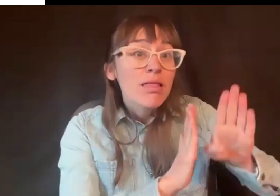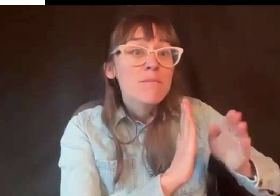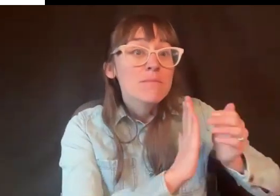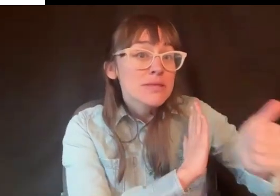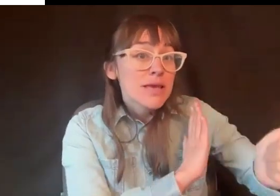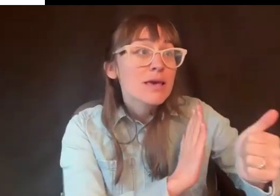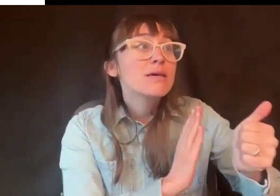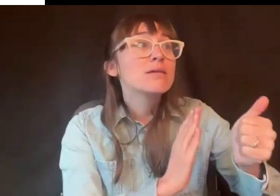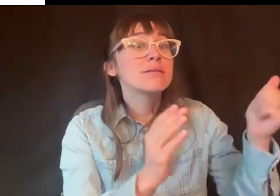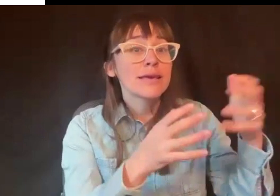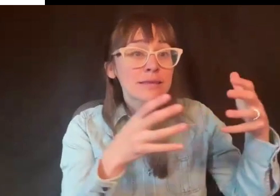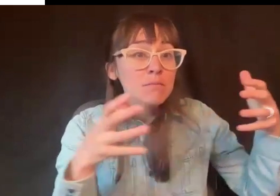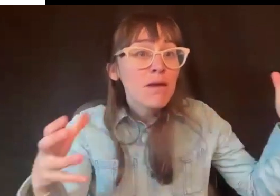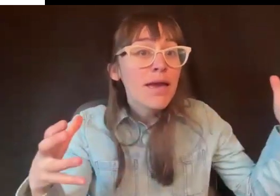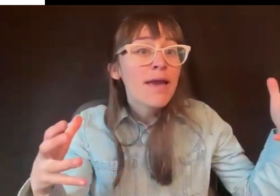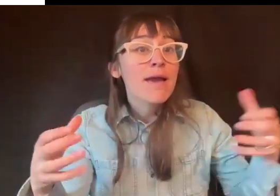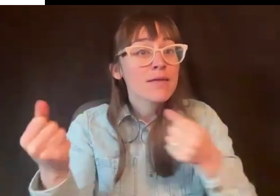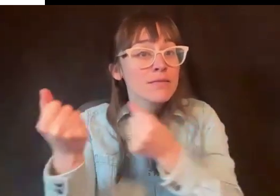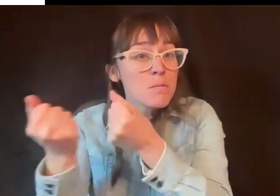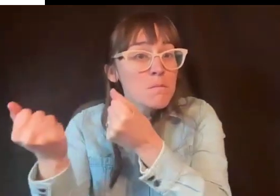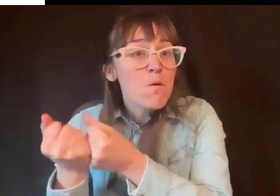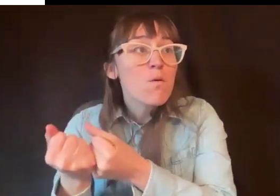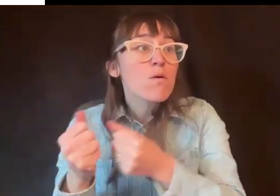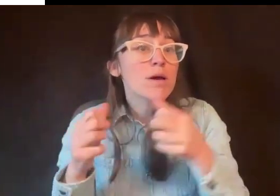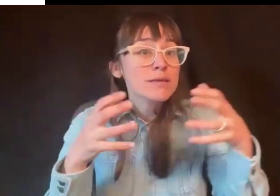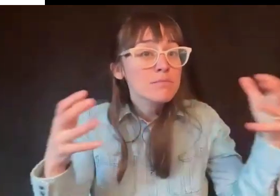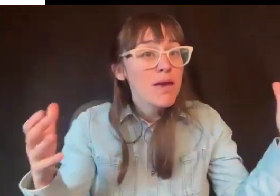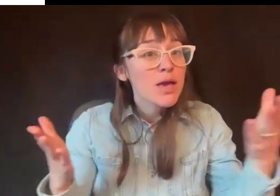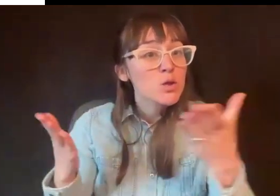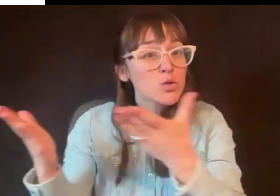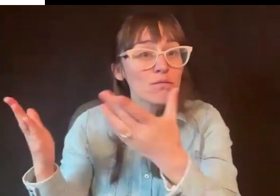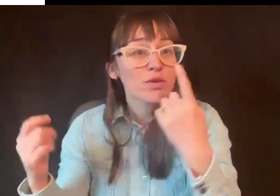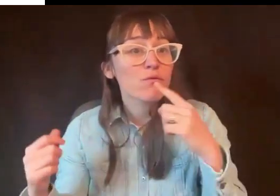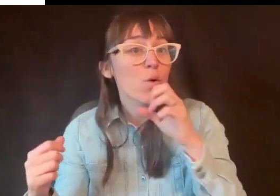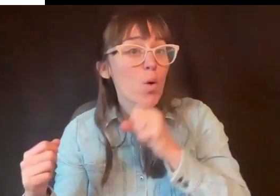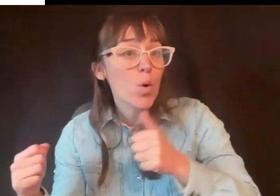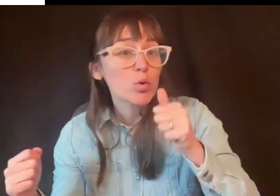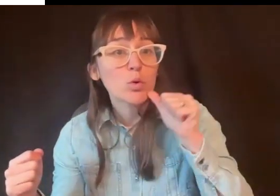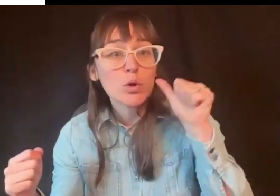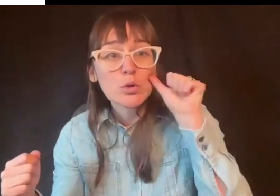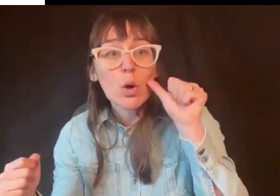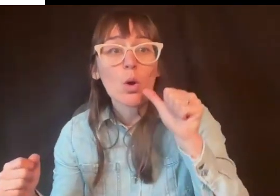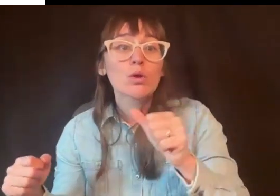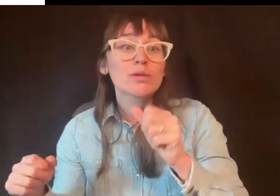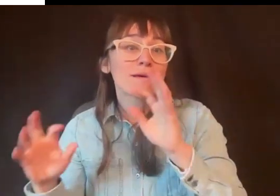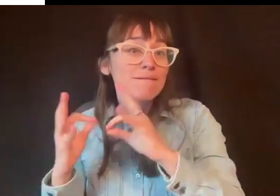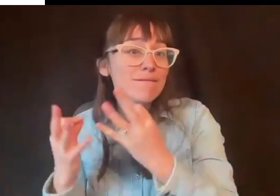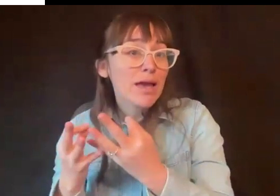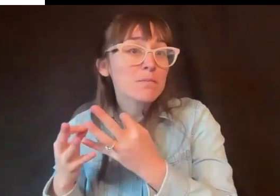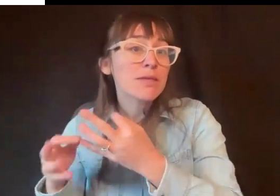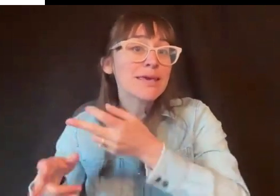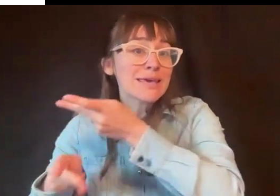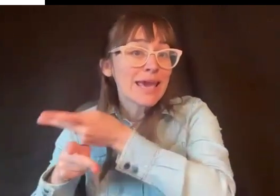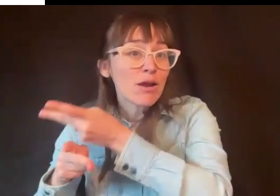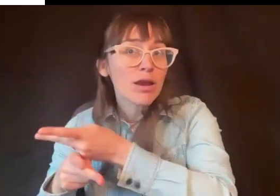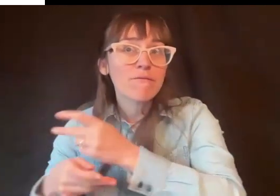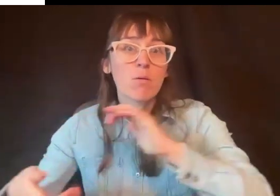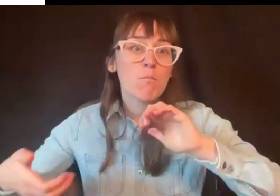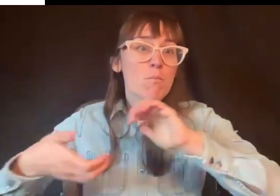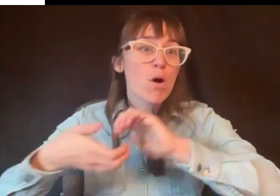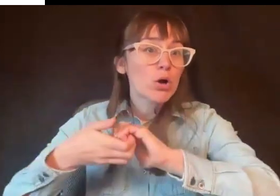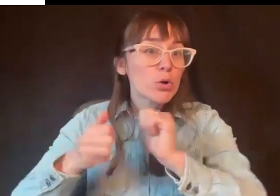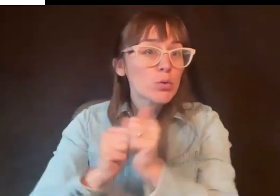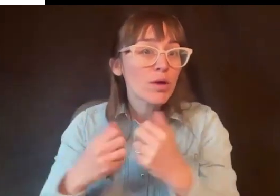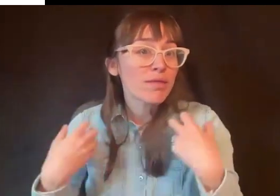services and supports to more older adults and family caregivers and truly partner with the healthcare sector and develop other